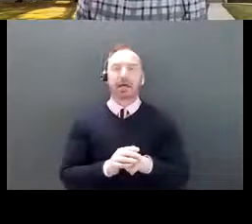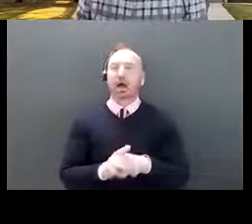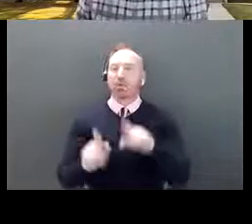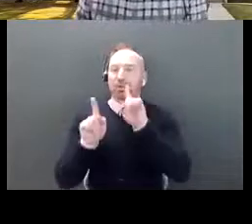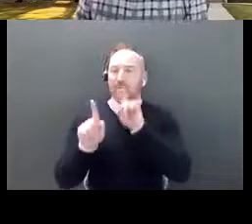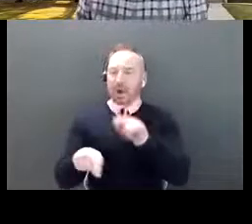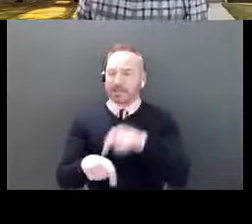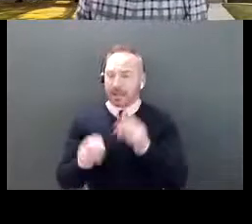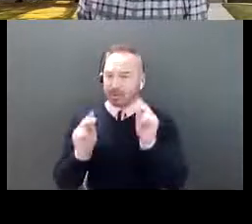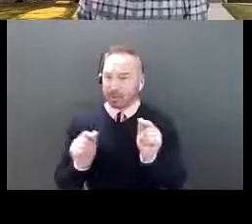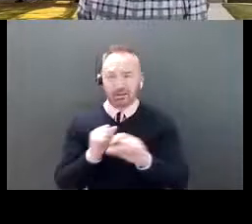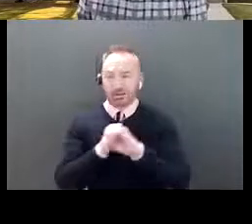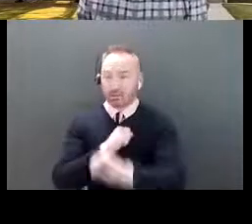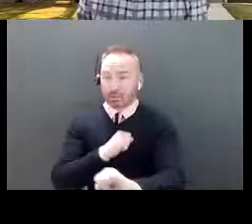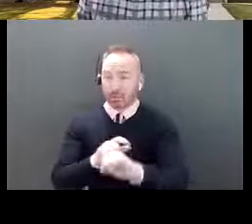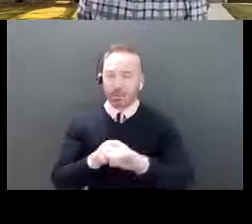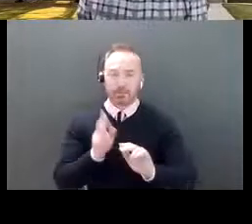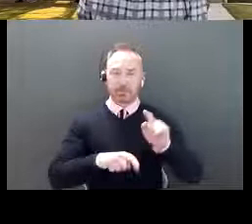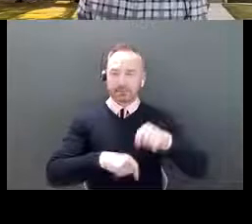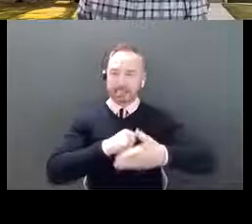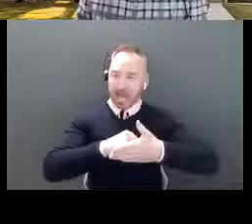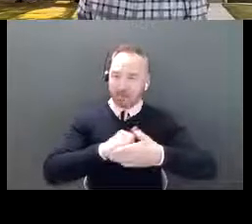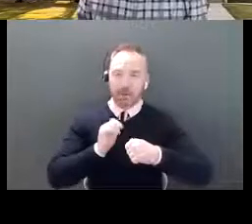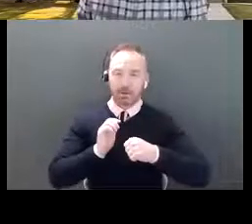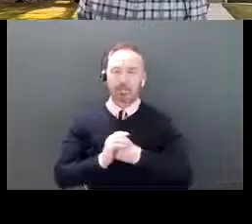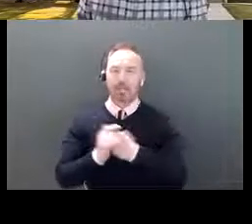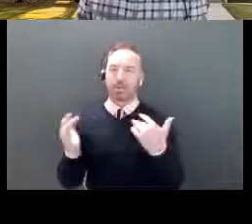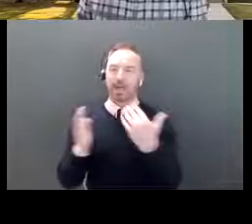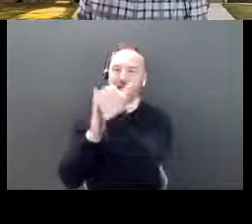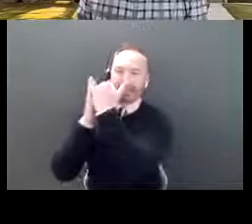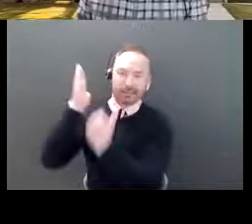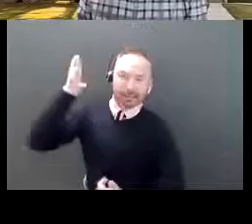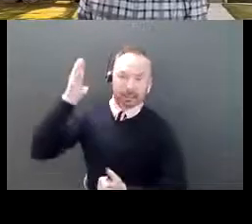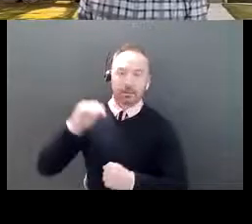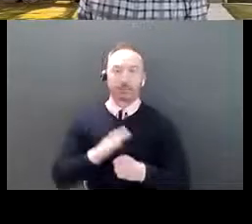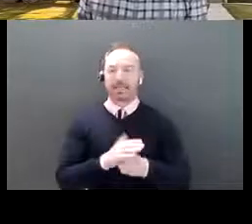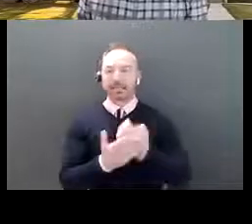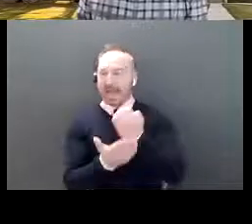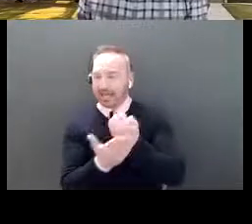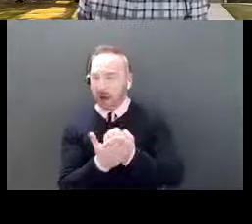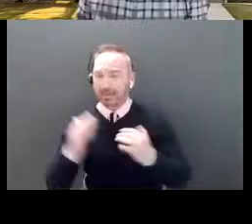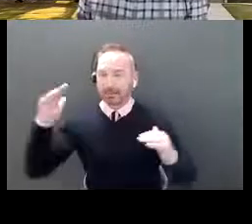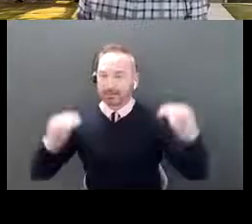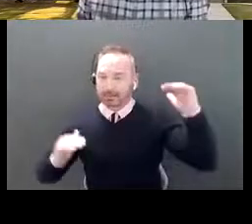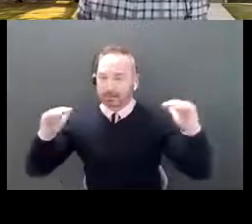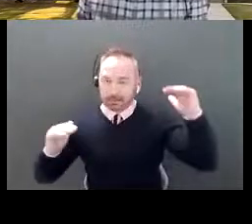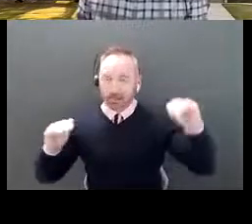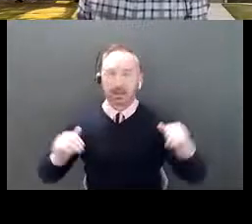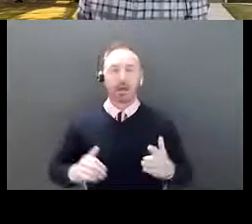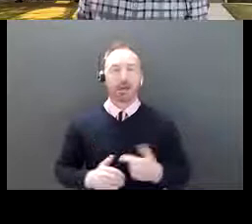need assistance, long waiting lists, economic inequality,